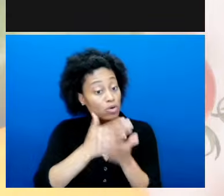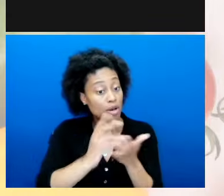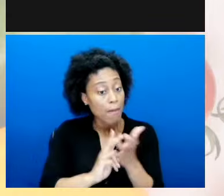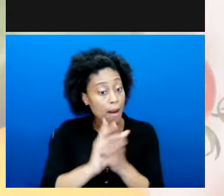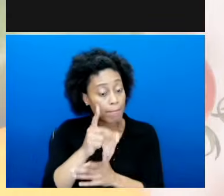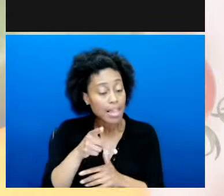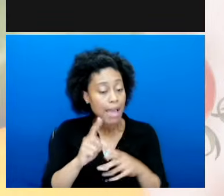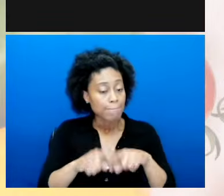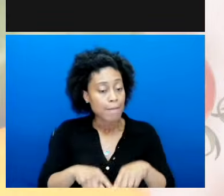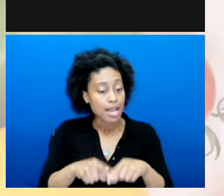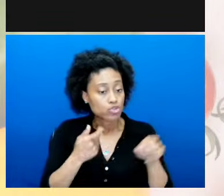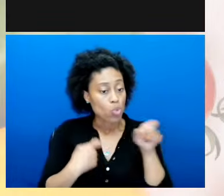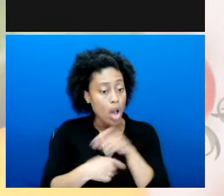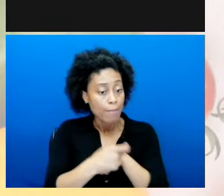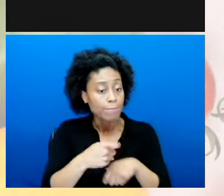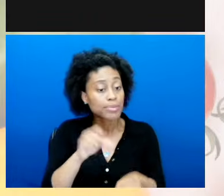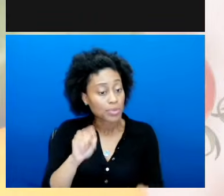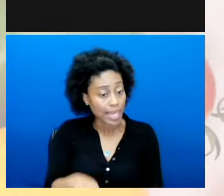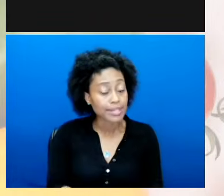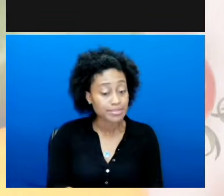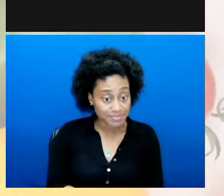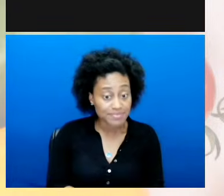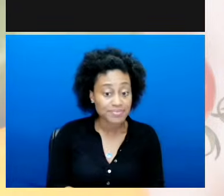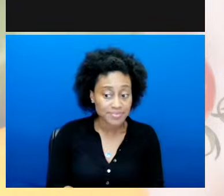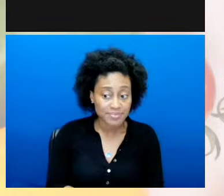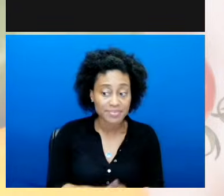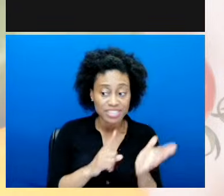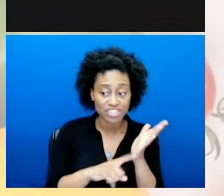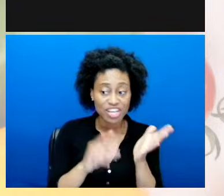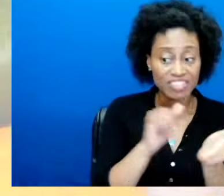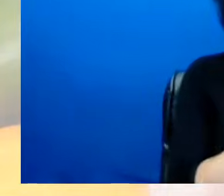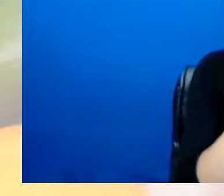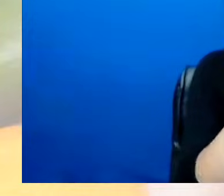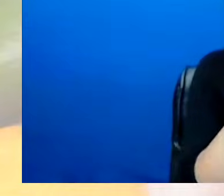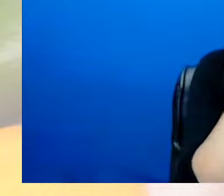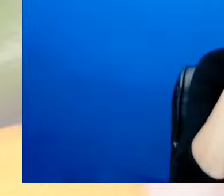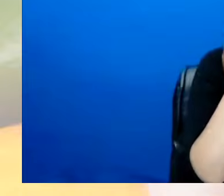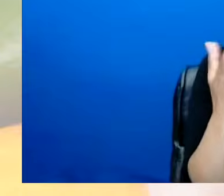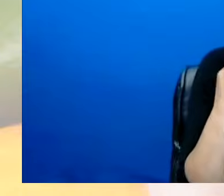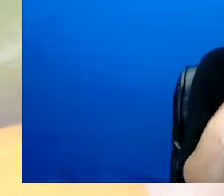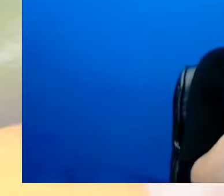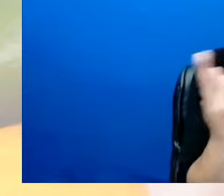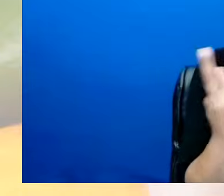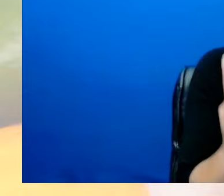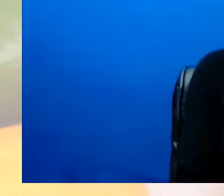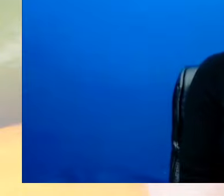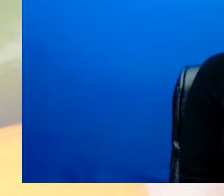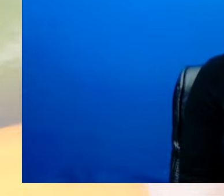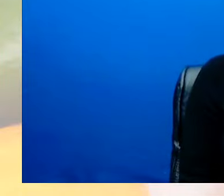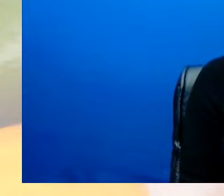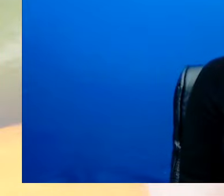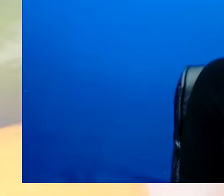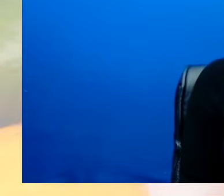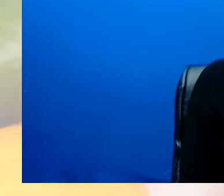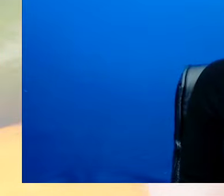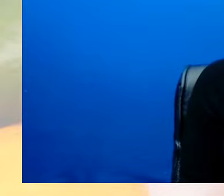swap. So definitely check that out if you're looking for a swap. And